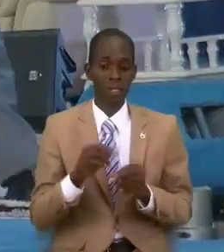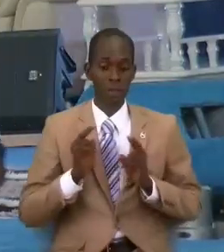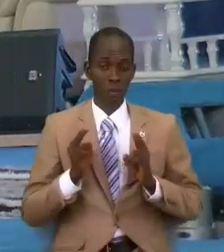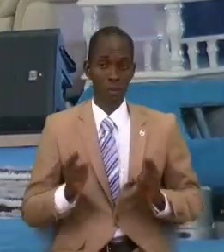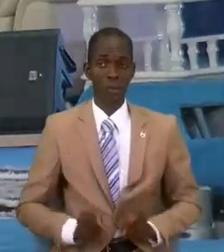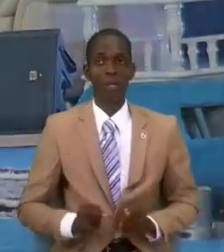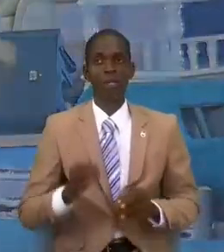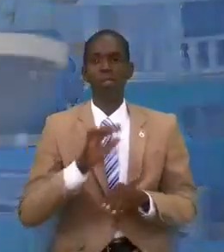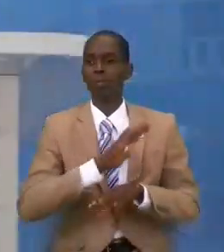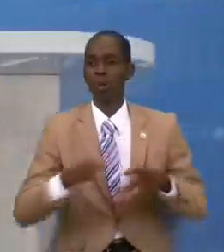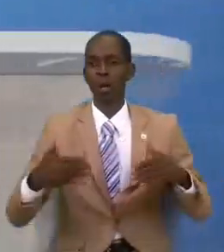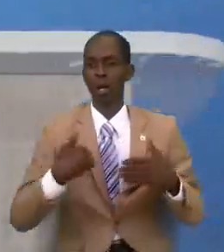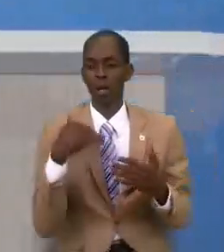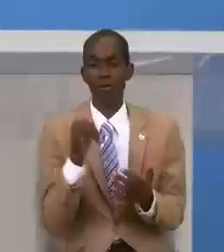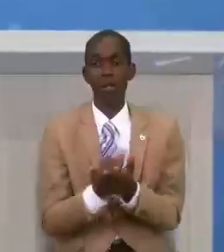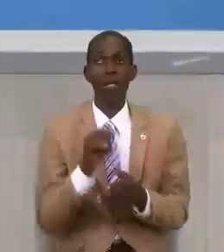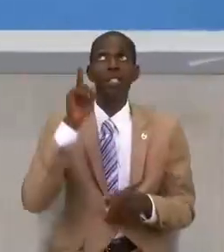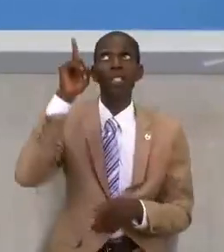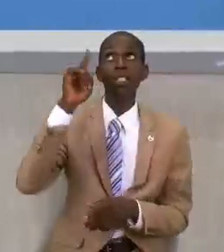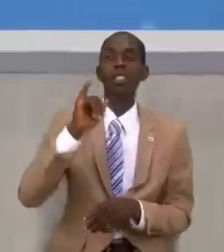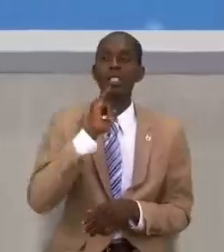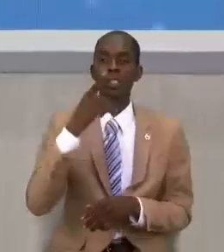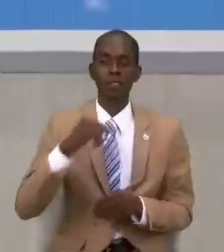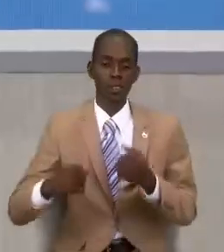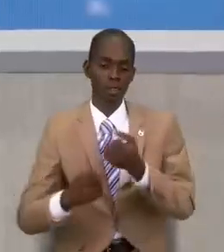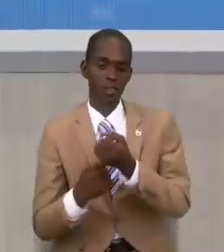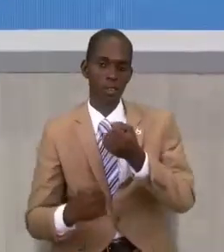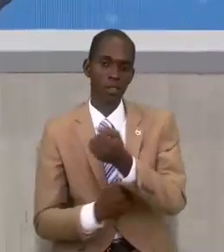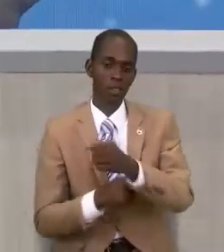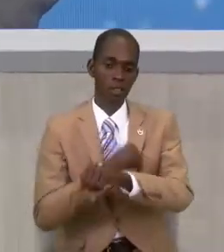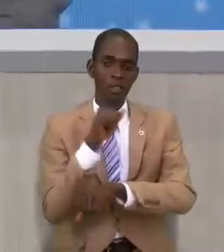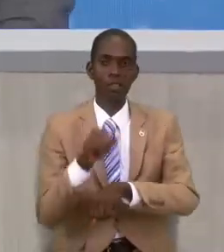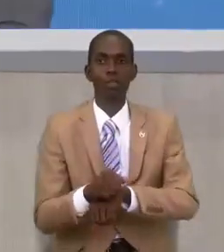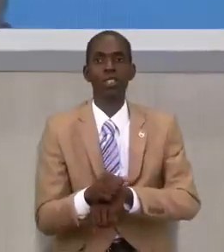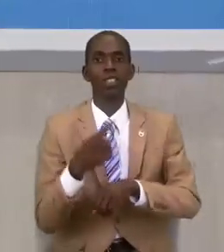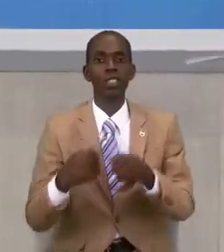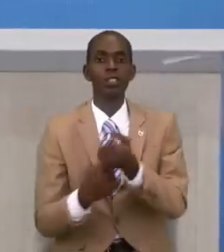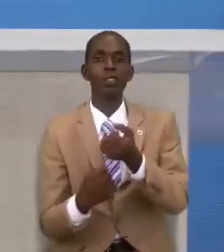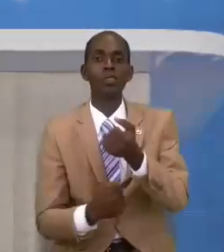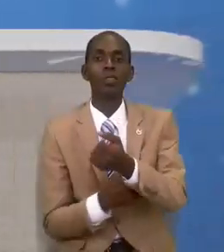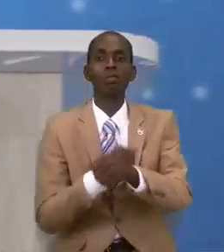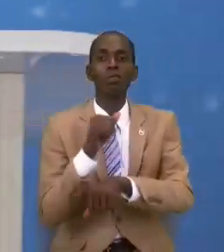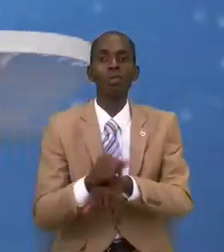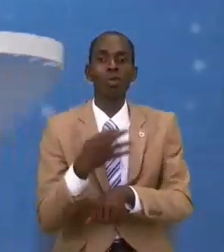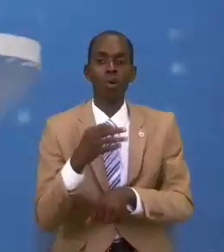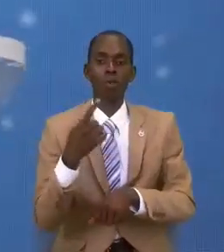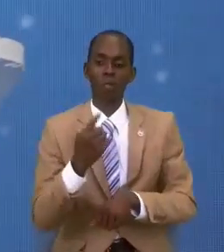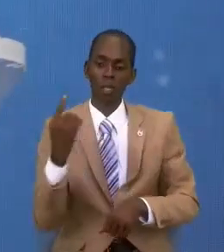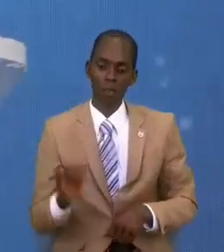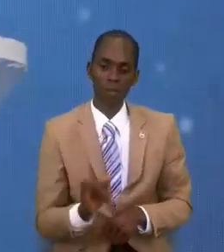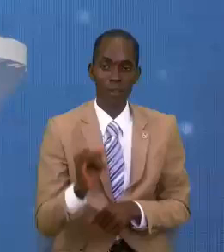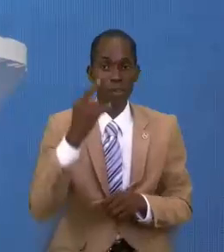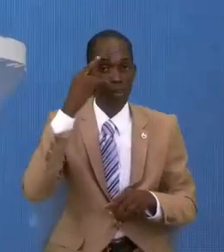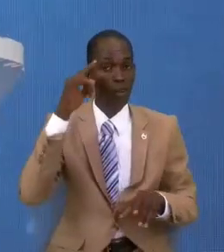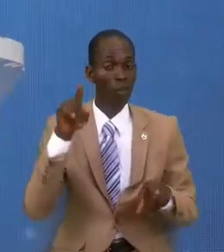the cornerstone of the everlasting covenant that brings us to that open